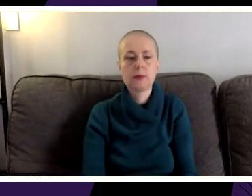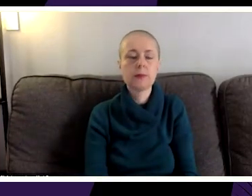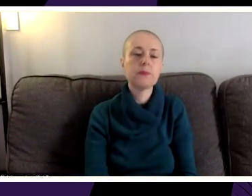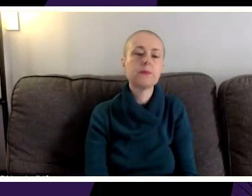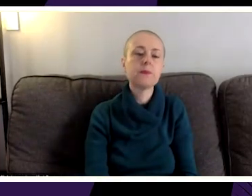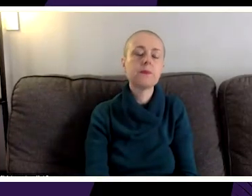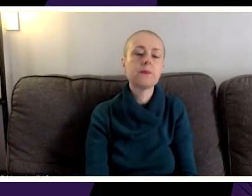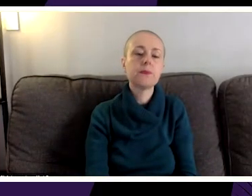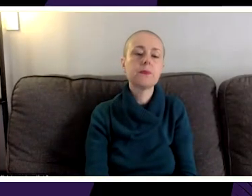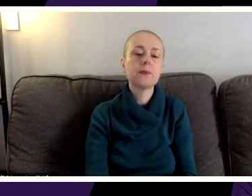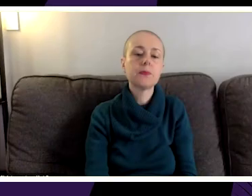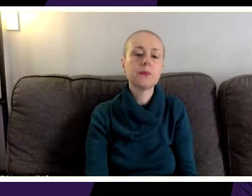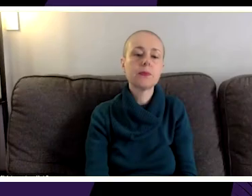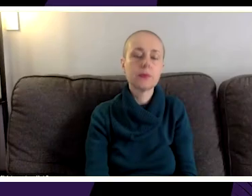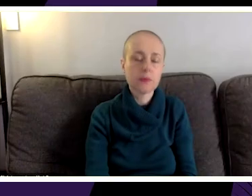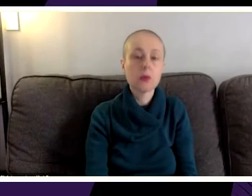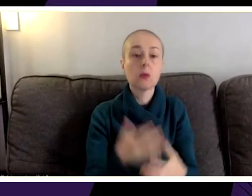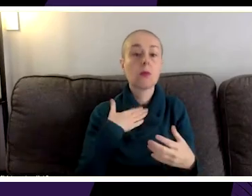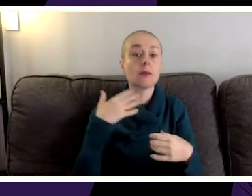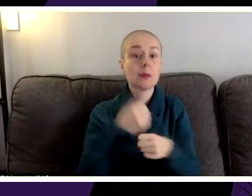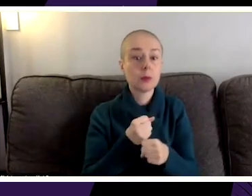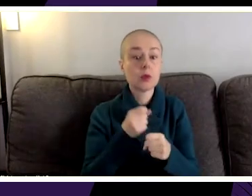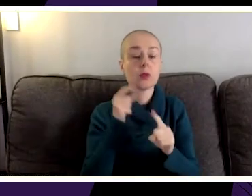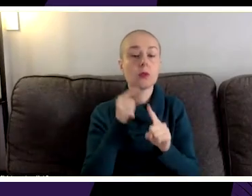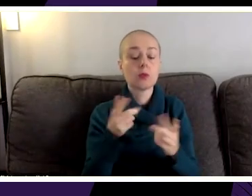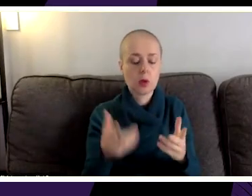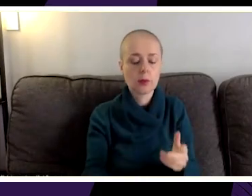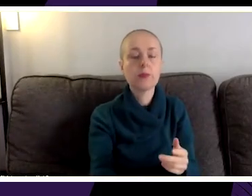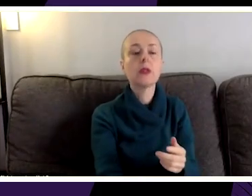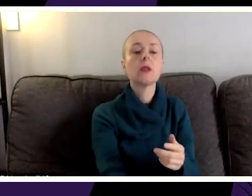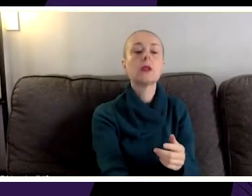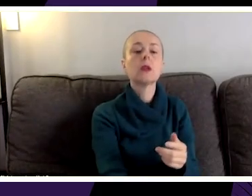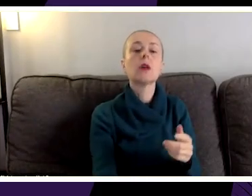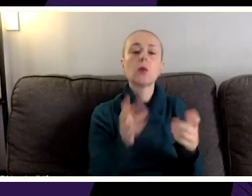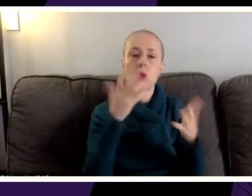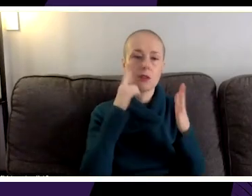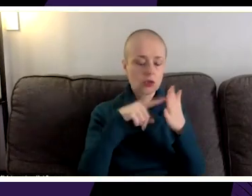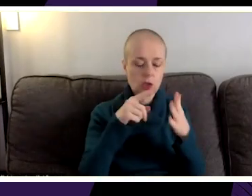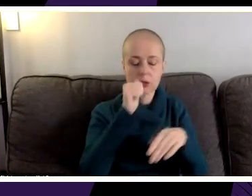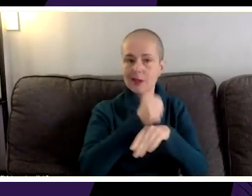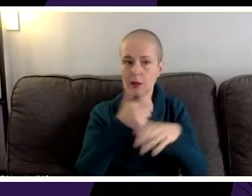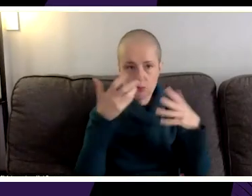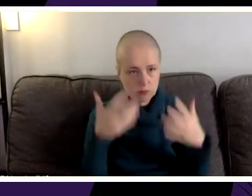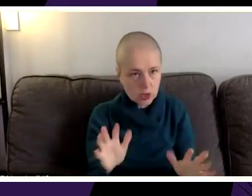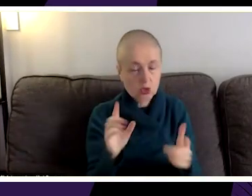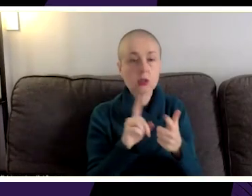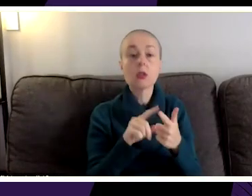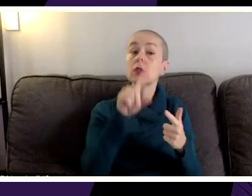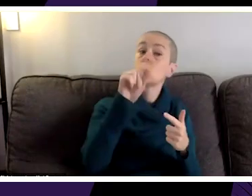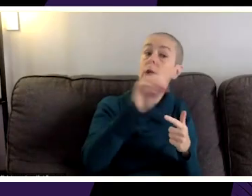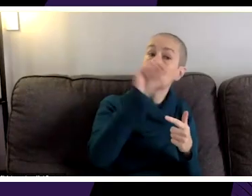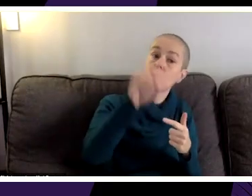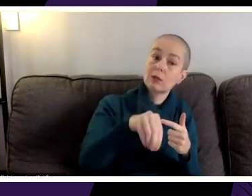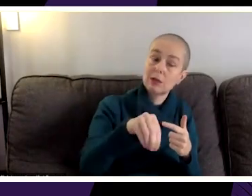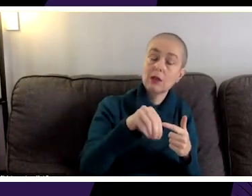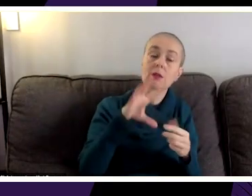So in summary, we have all of the config and checks set up. We have 20% coverage for